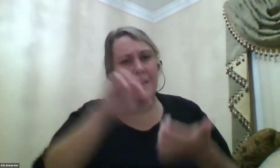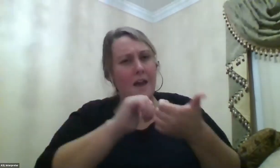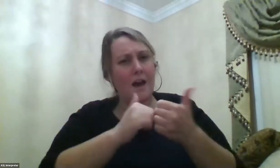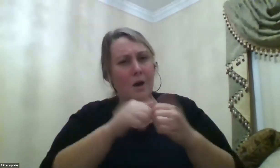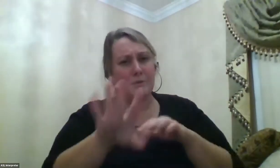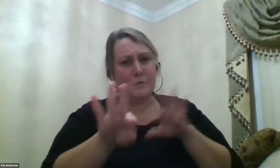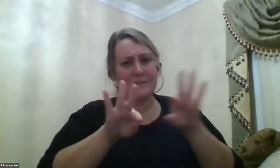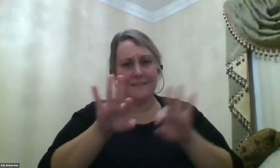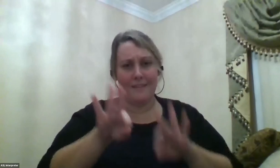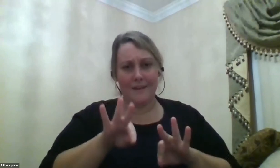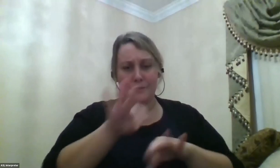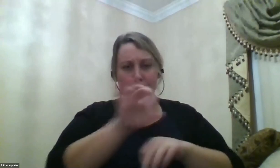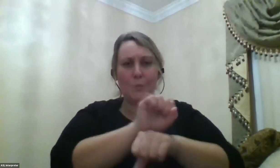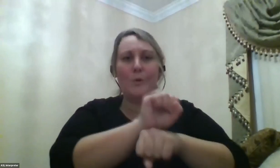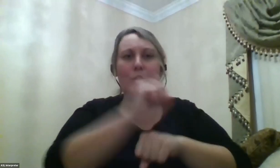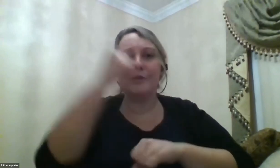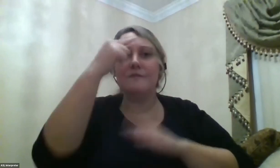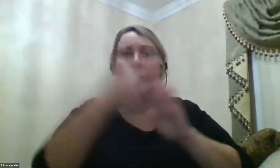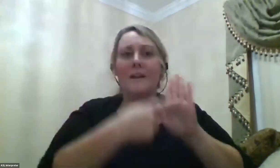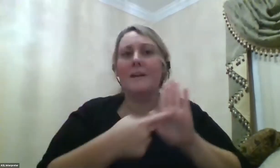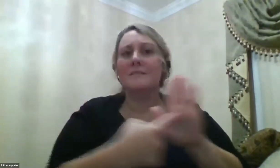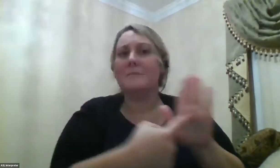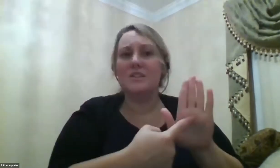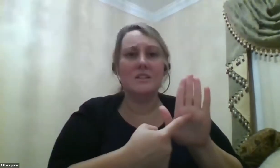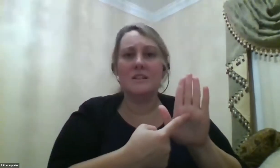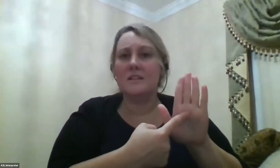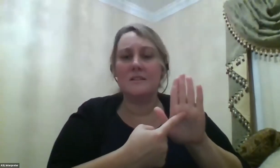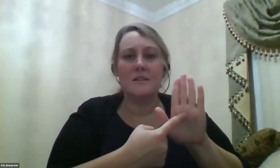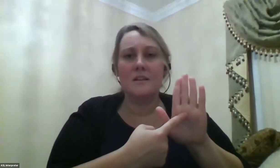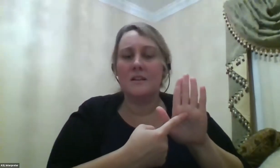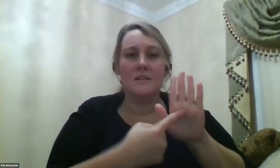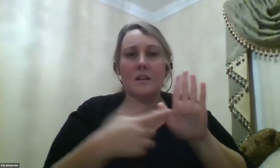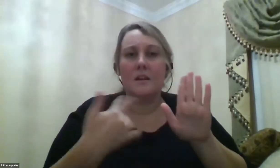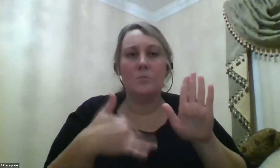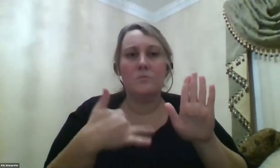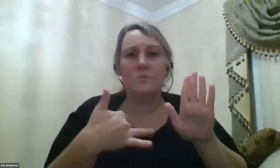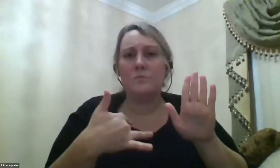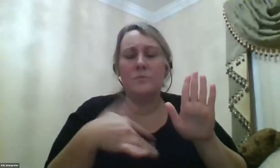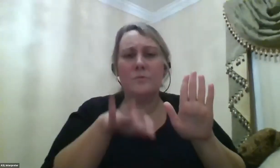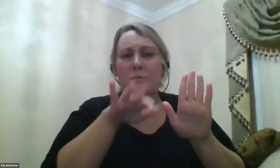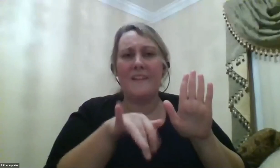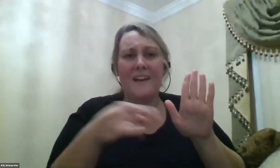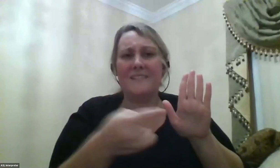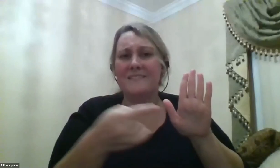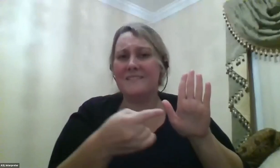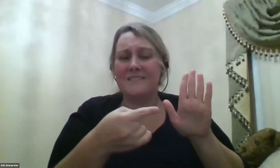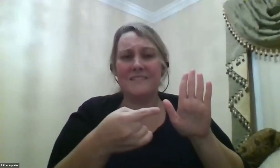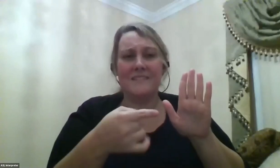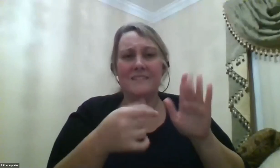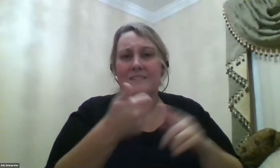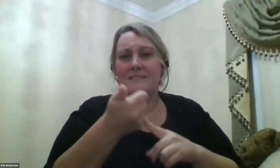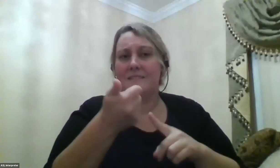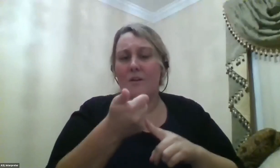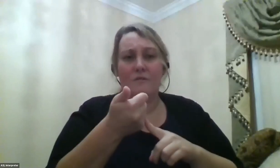is such a, I mean, all, all art needs to be viewed in person